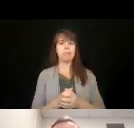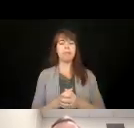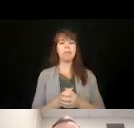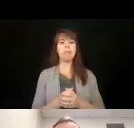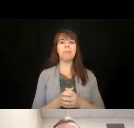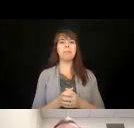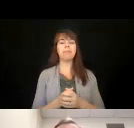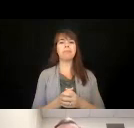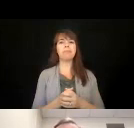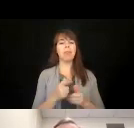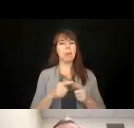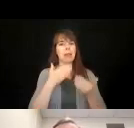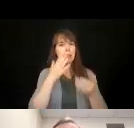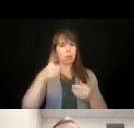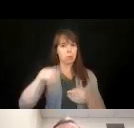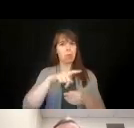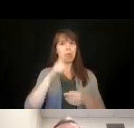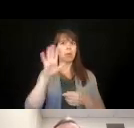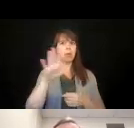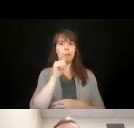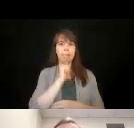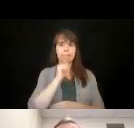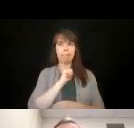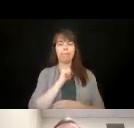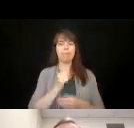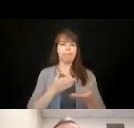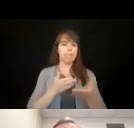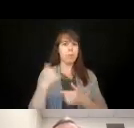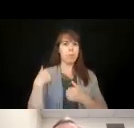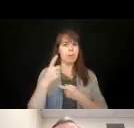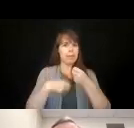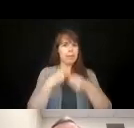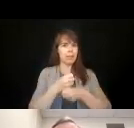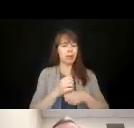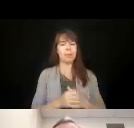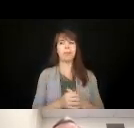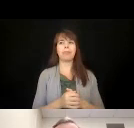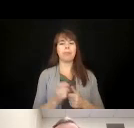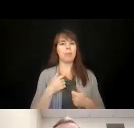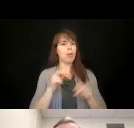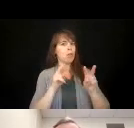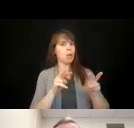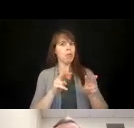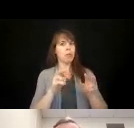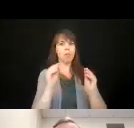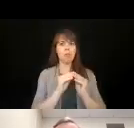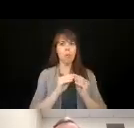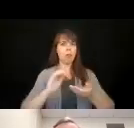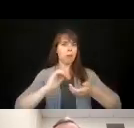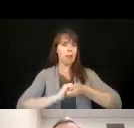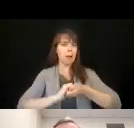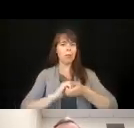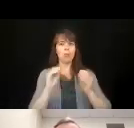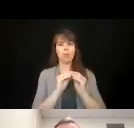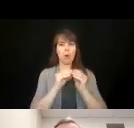thank you again for your incredible endurance and perseverance this fiscal year. And I look forward to great collaborations and great achievements in the